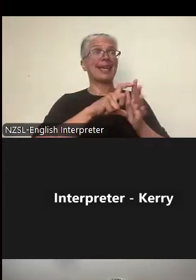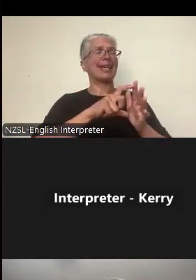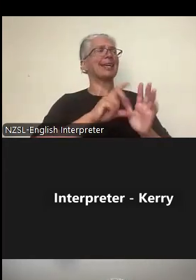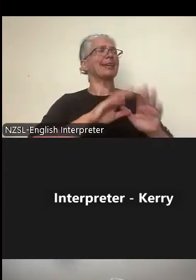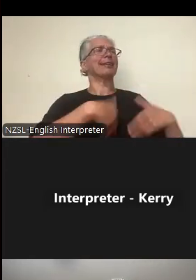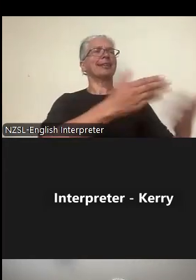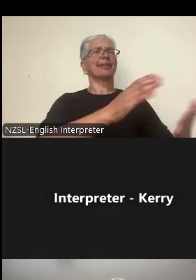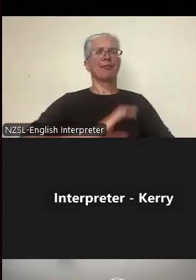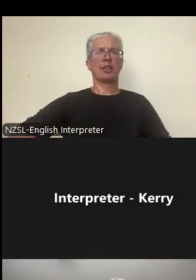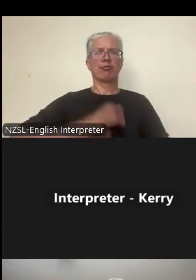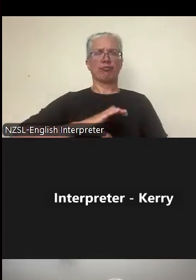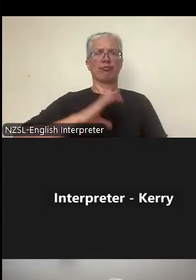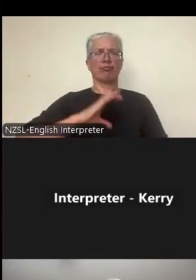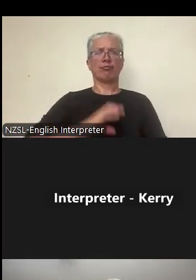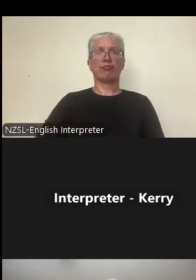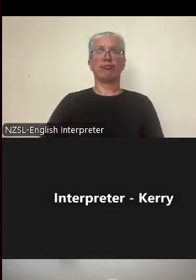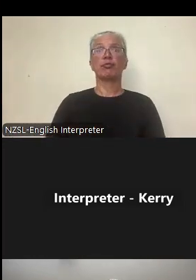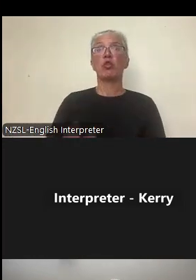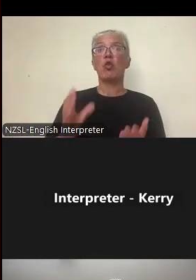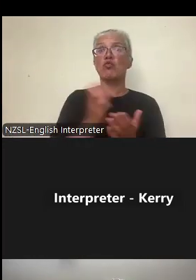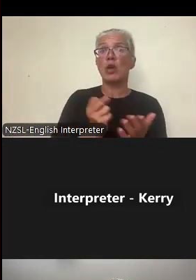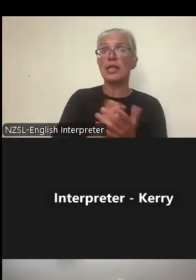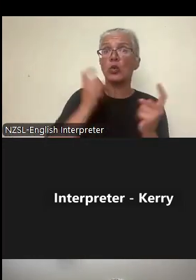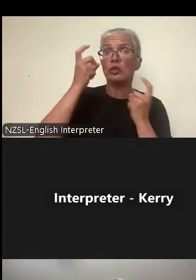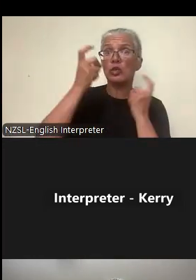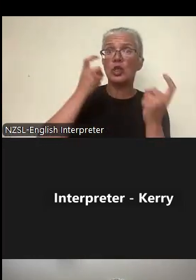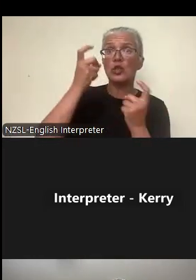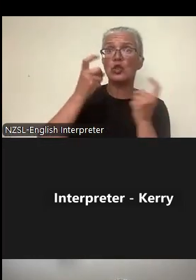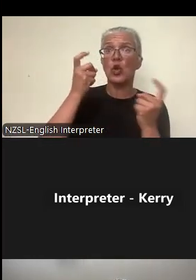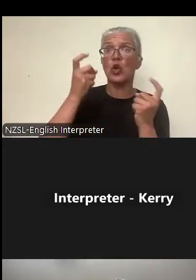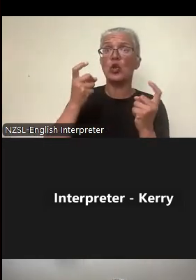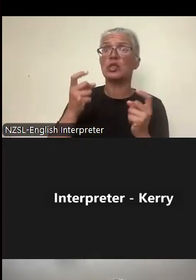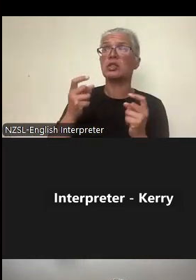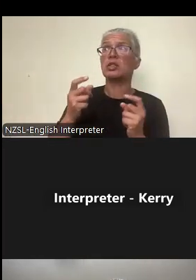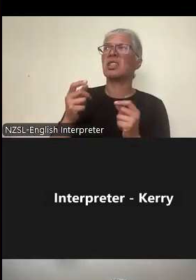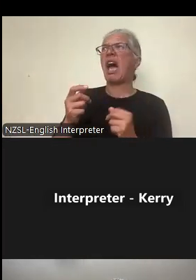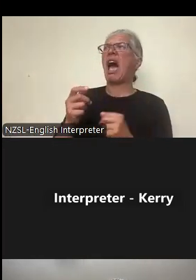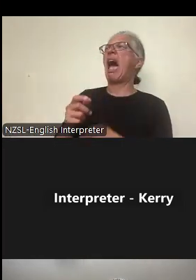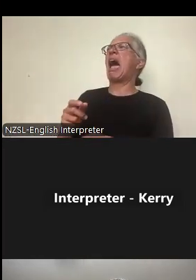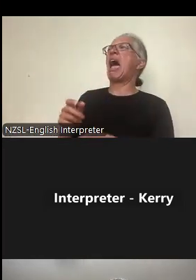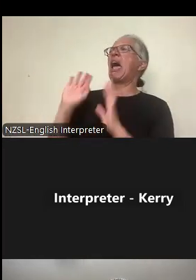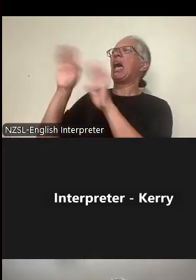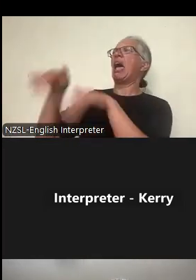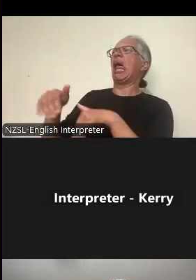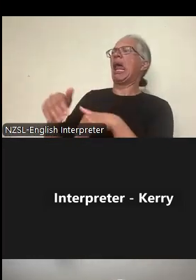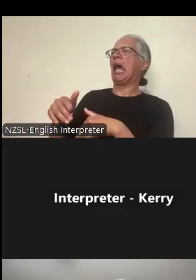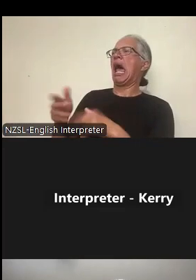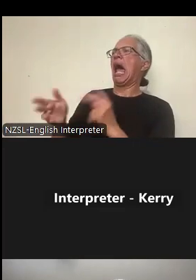context and resource concerns, such as that's worked in other schools, but it'll never work in ours.